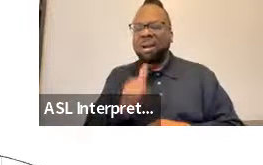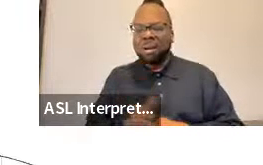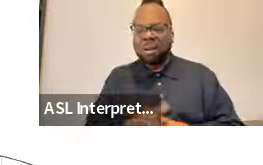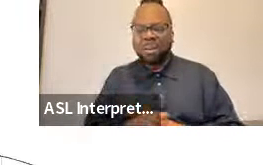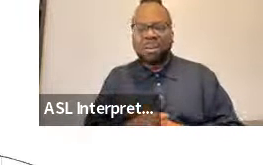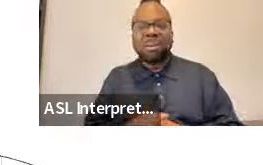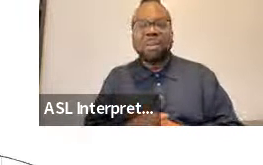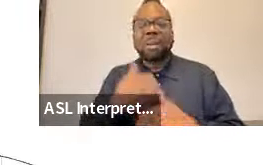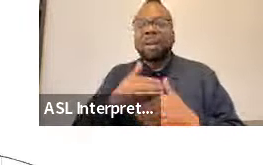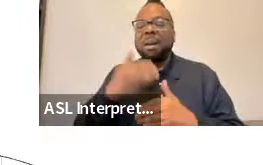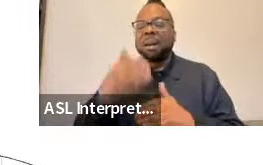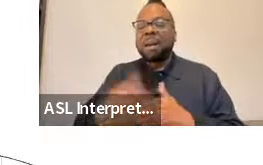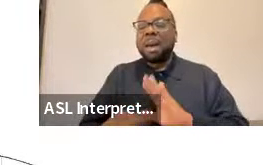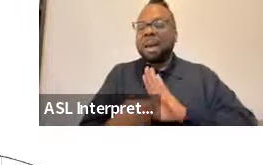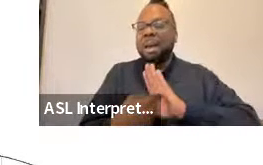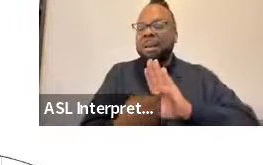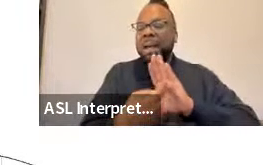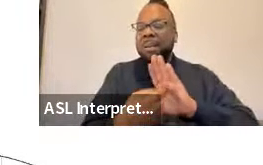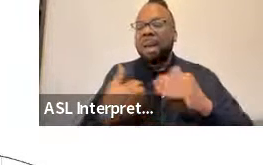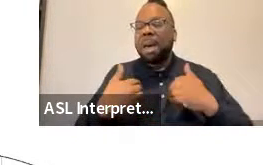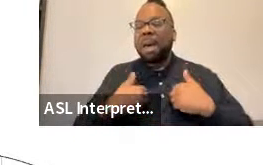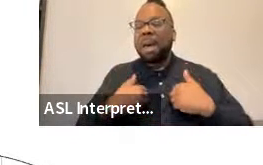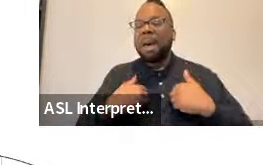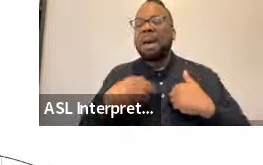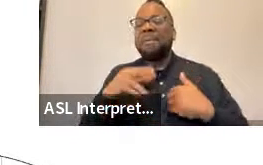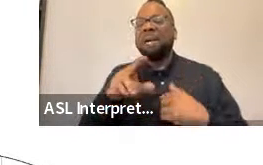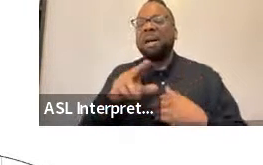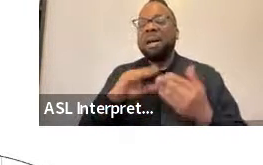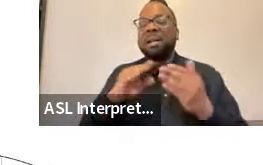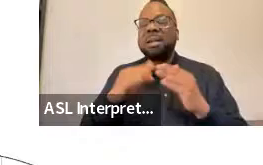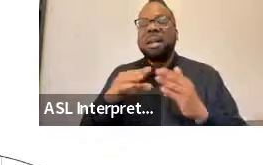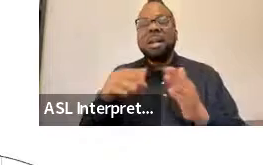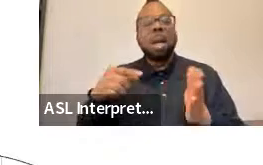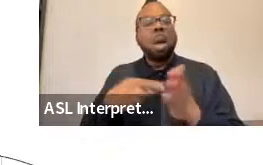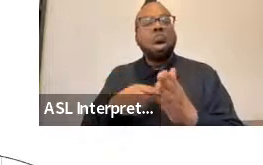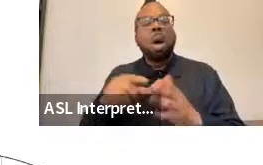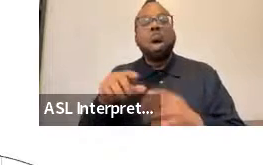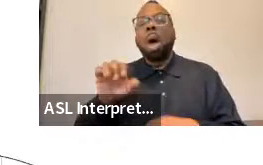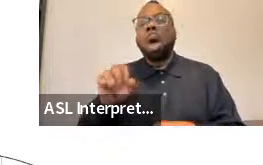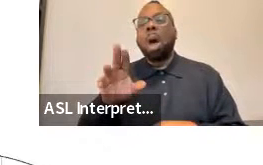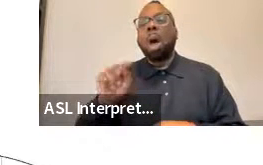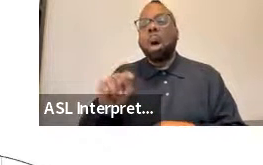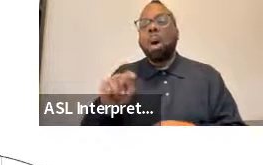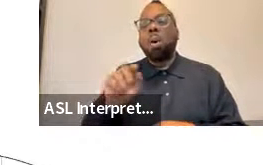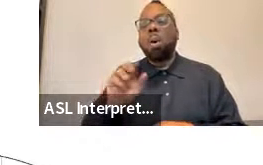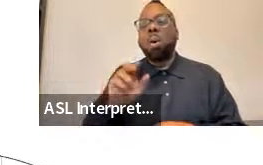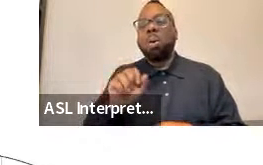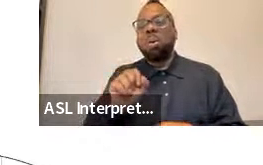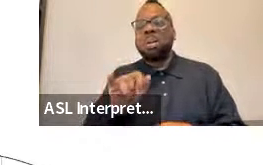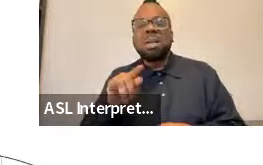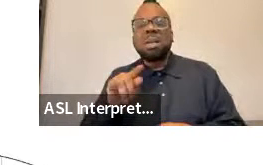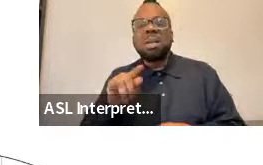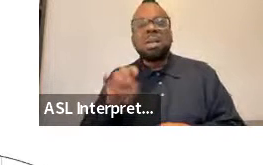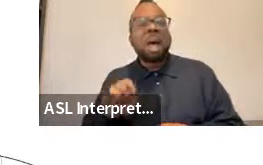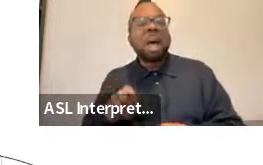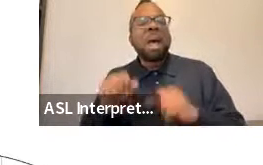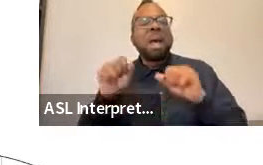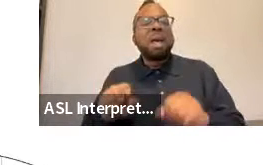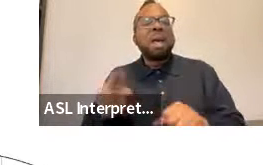In our next example, we have a city-owned site in an R8B district that's going to be used for an entirely affordable